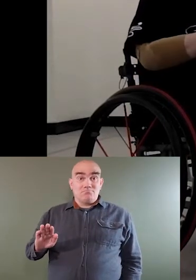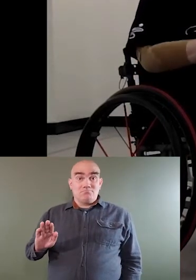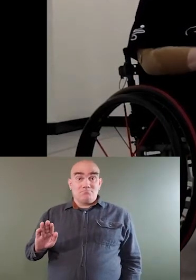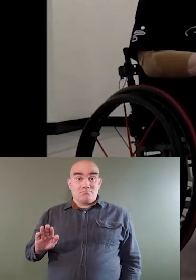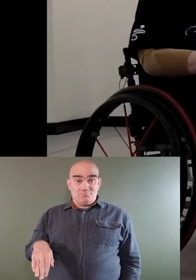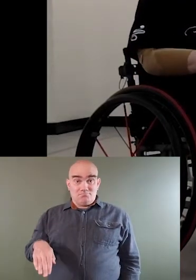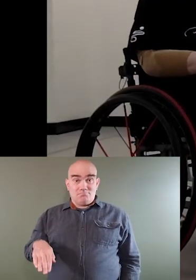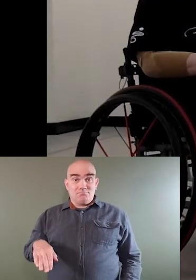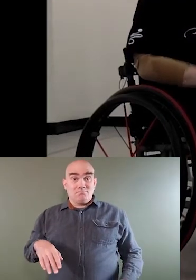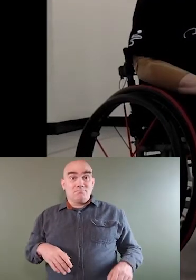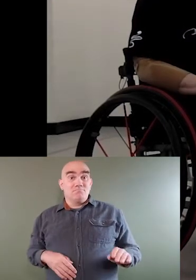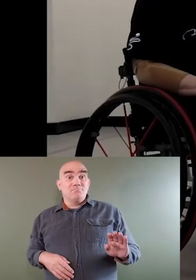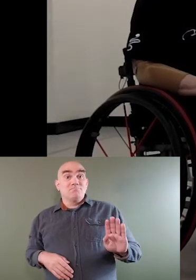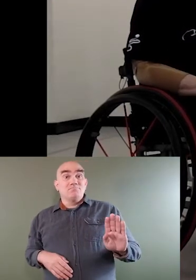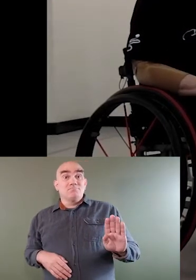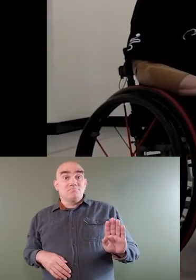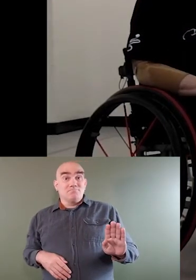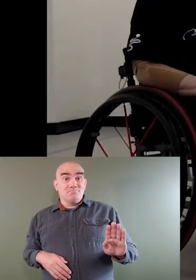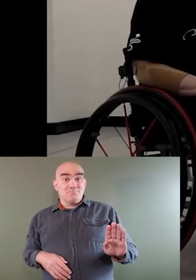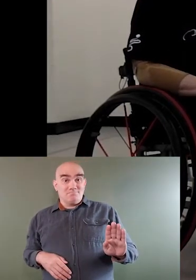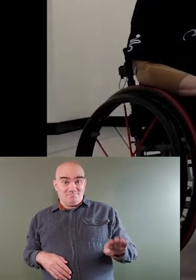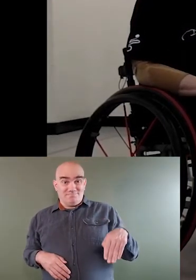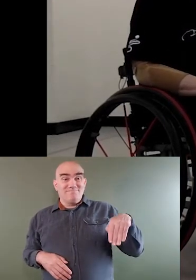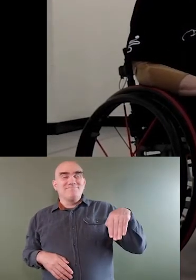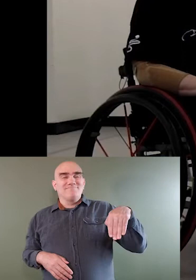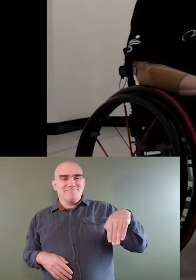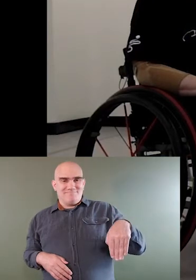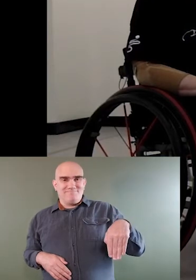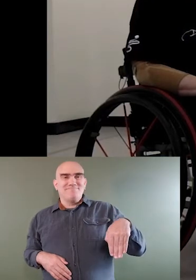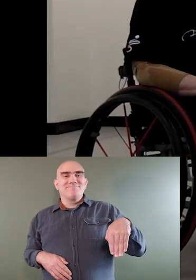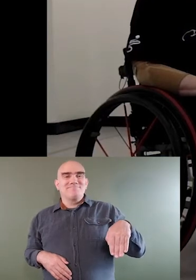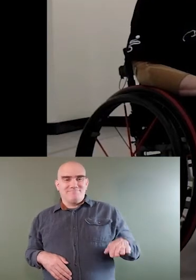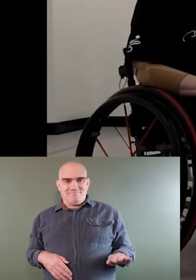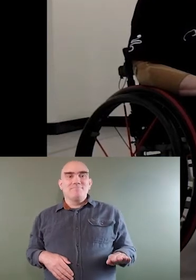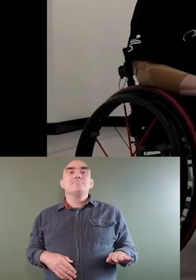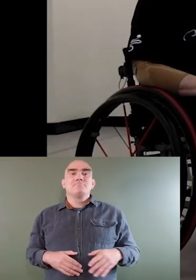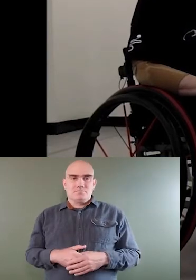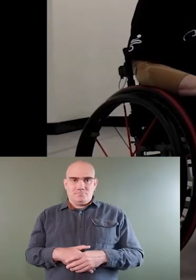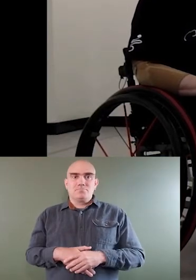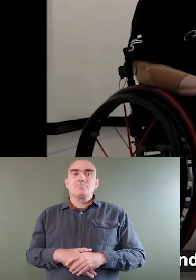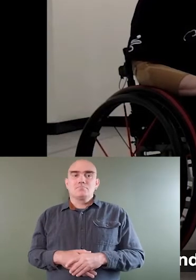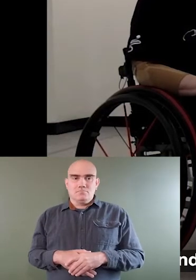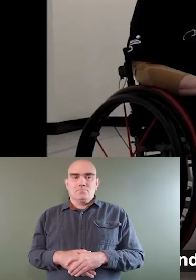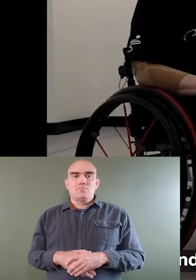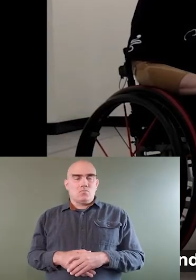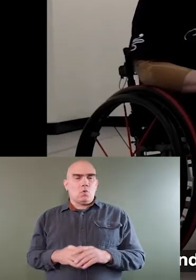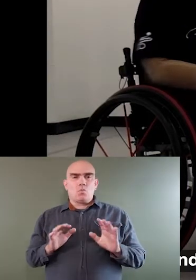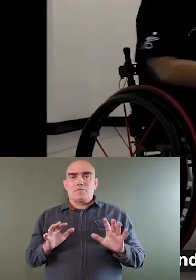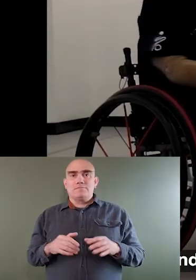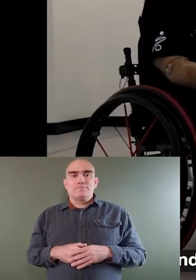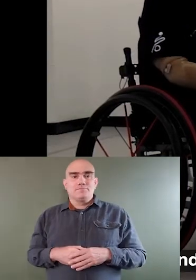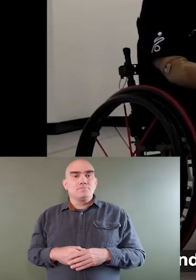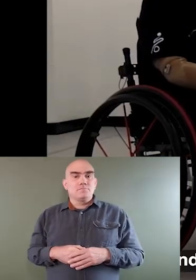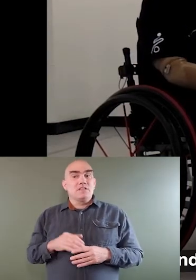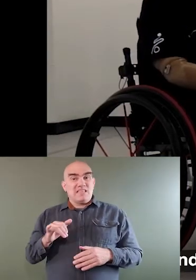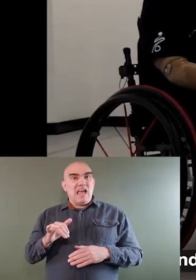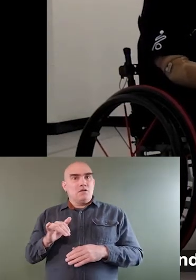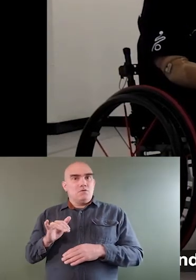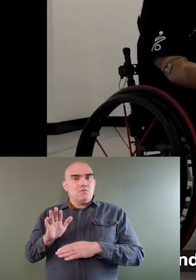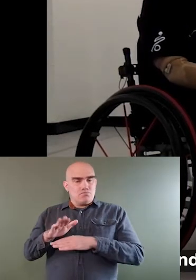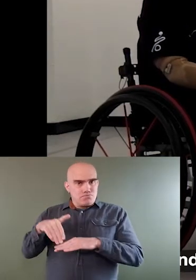Spank. Ball. Heel. Last one. Dig. Spank. Ball. Heel. Paradiddle.